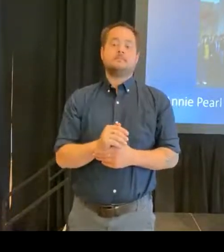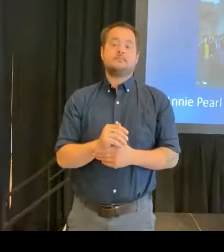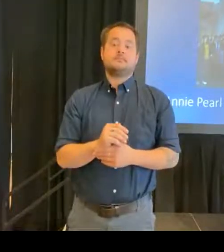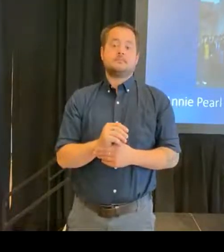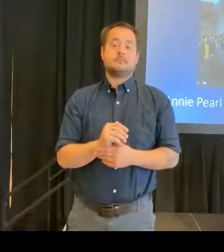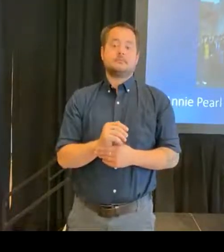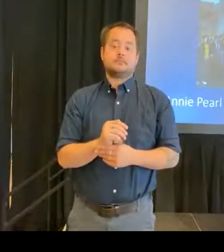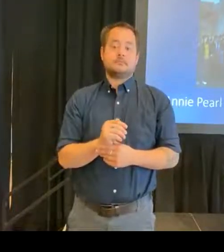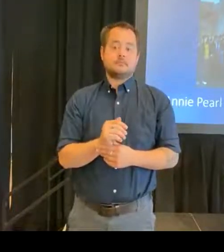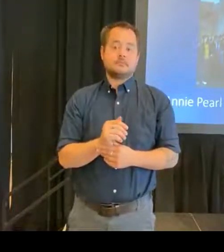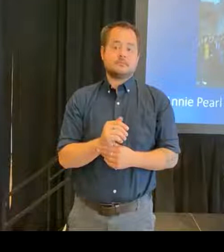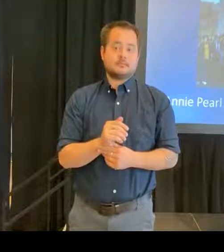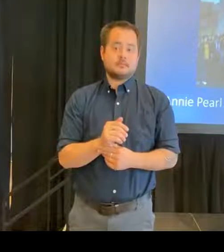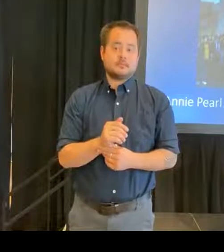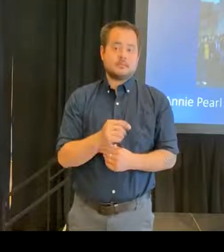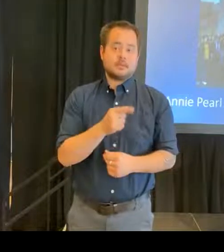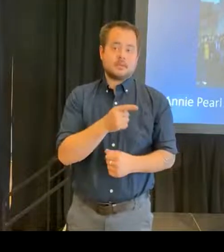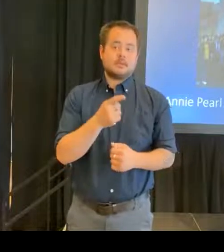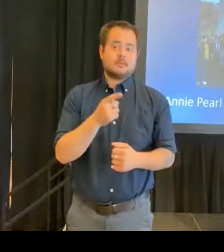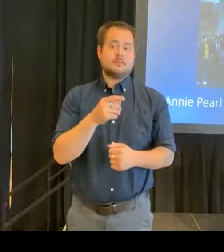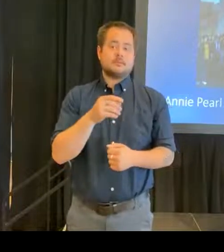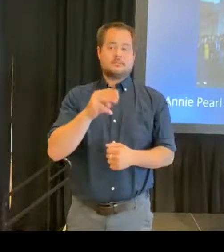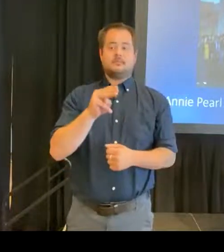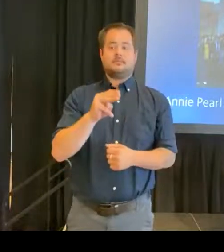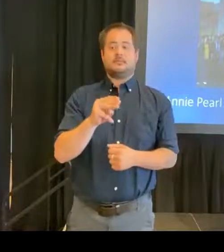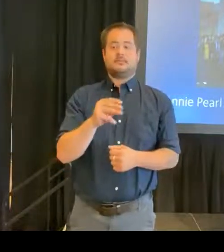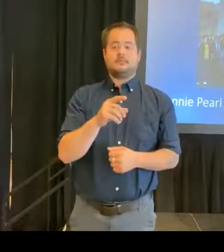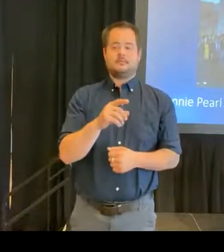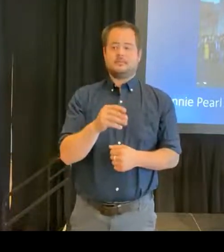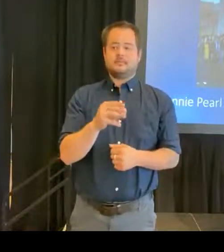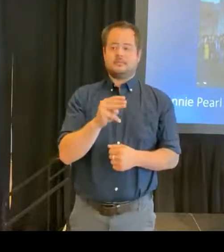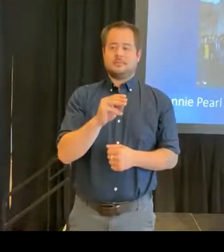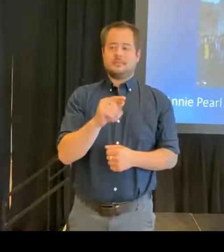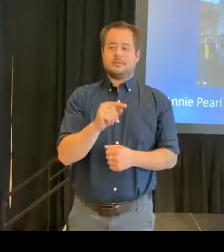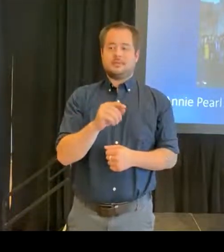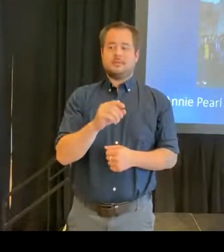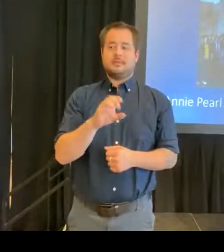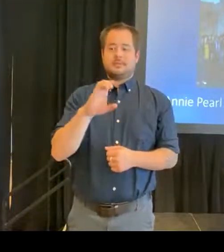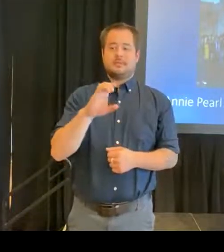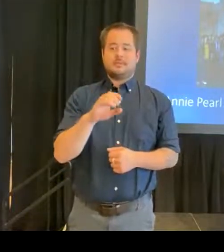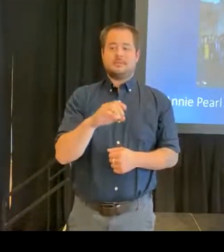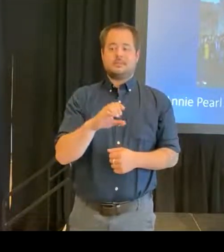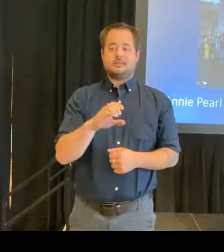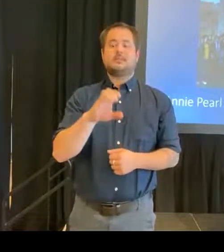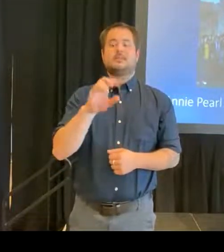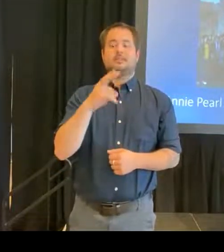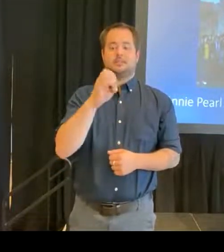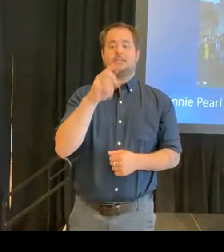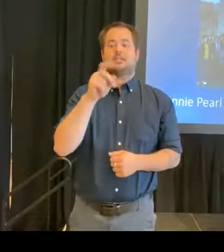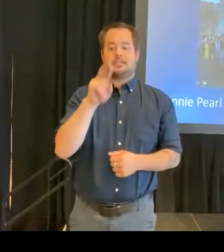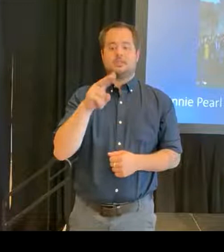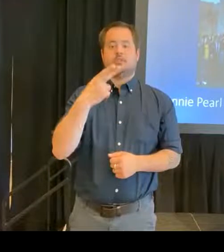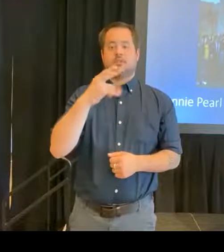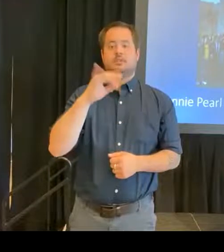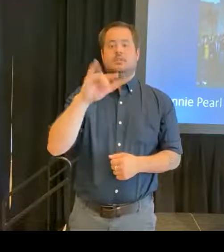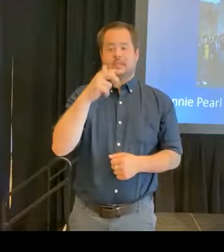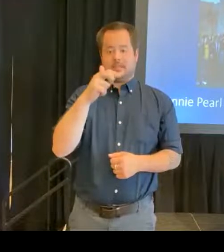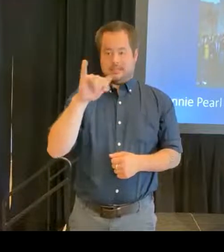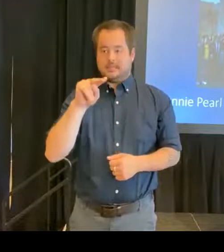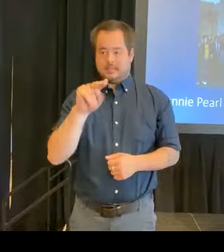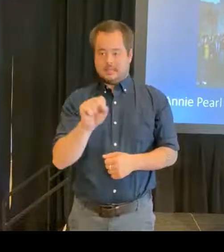Mr. Chester Higgins did. And when he did it, I didn't like it at first. I thought it was